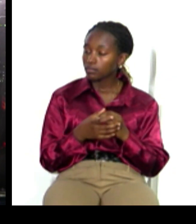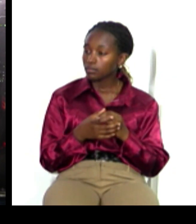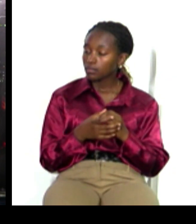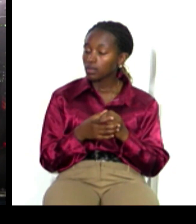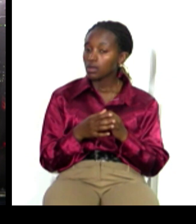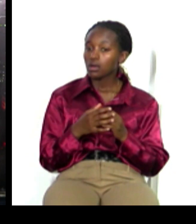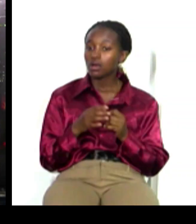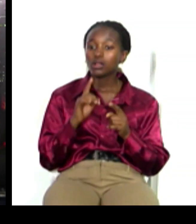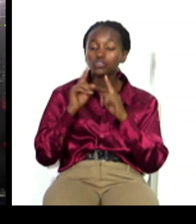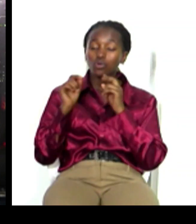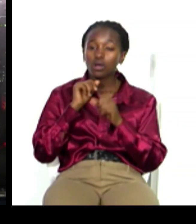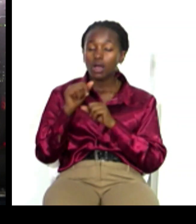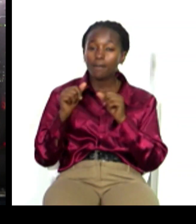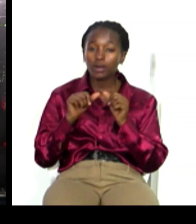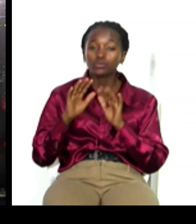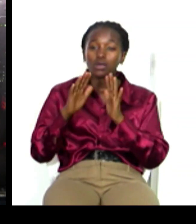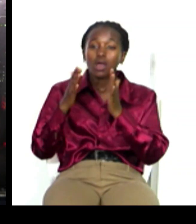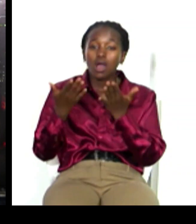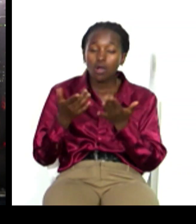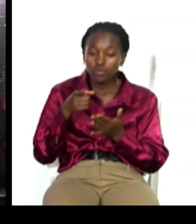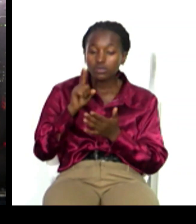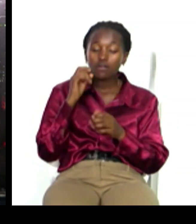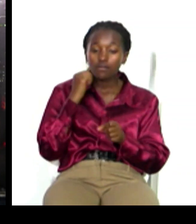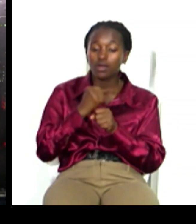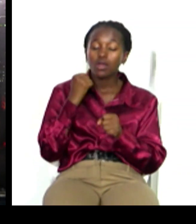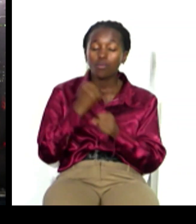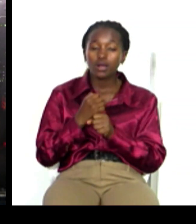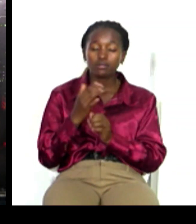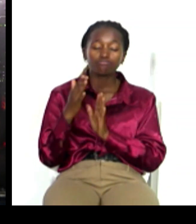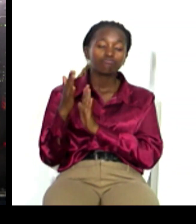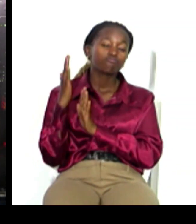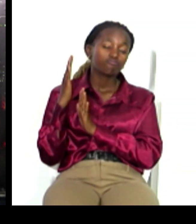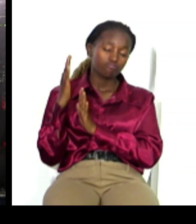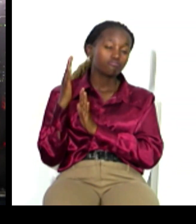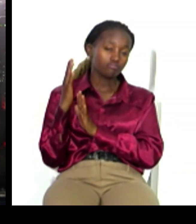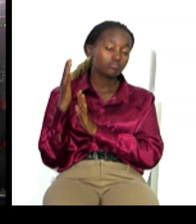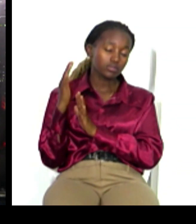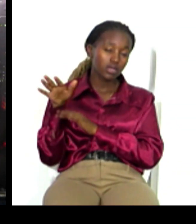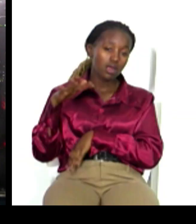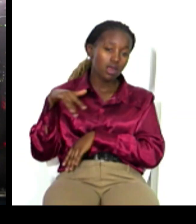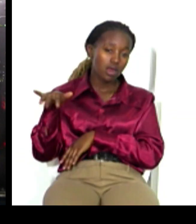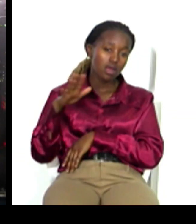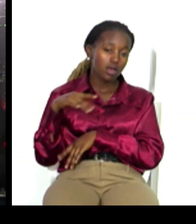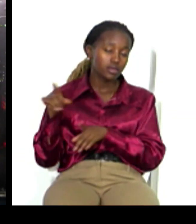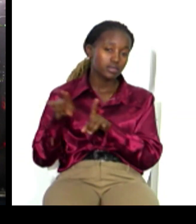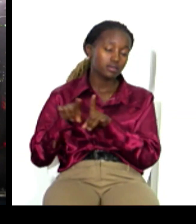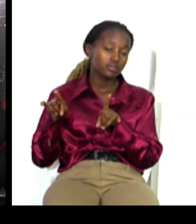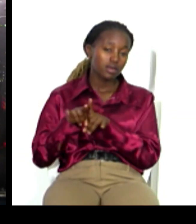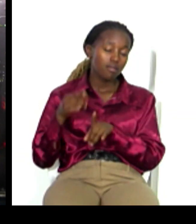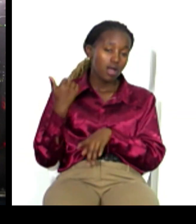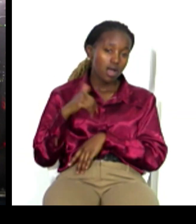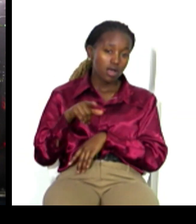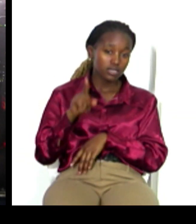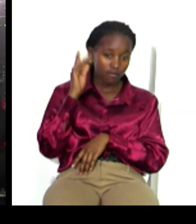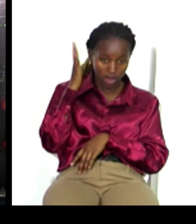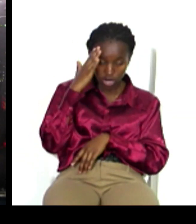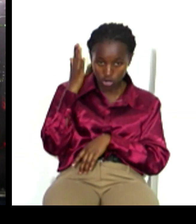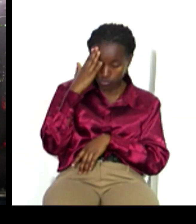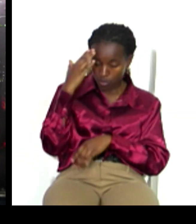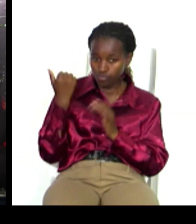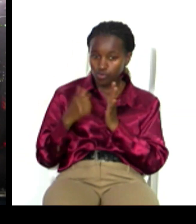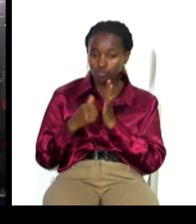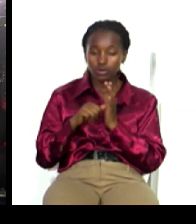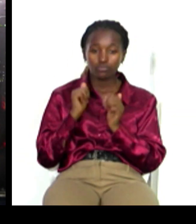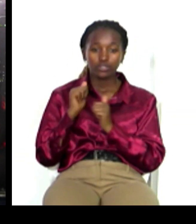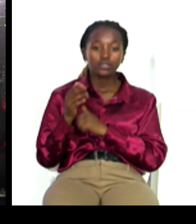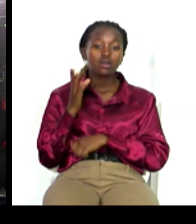him being in that security sector, yeah, and the problems that they